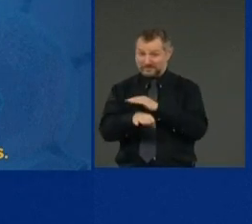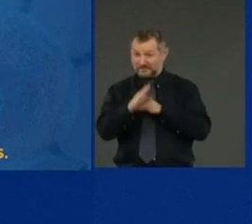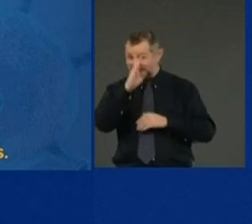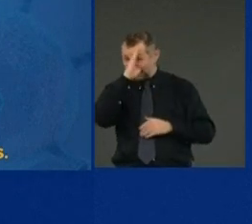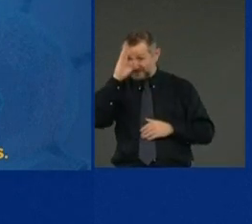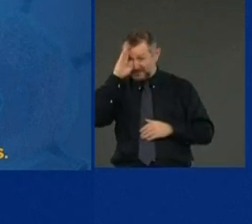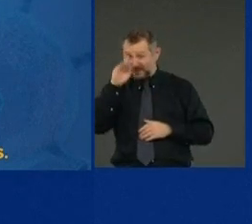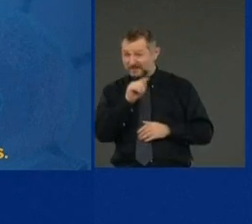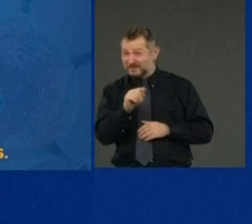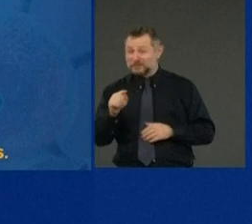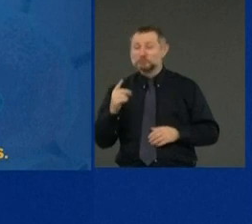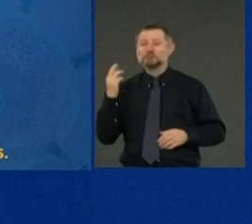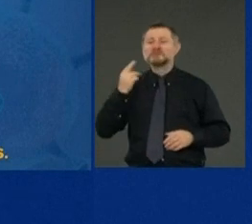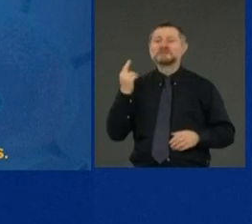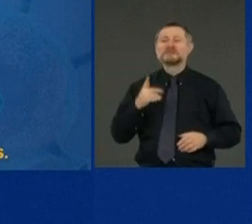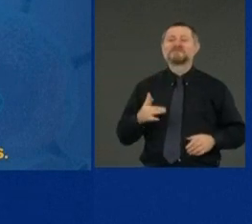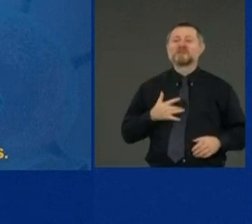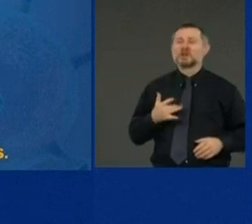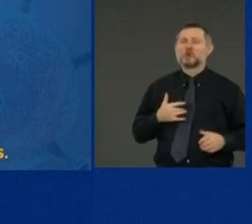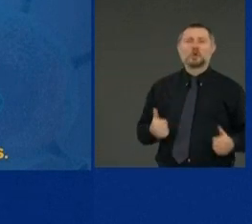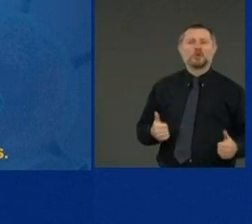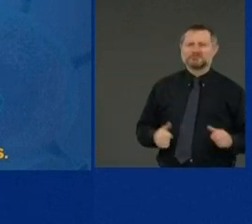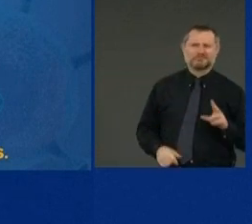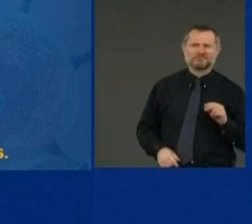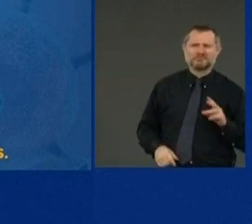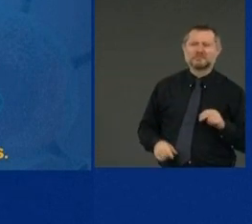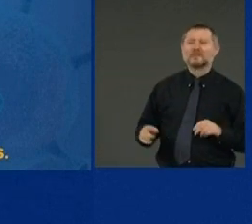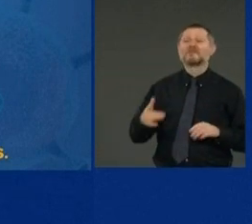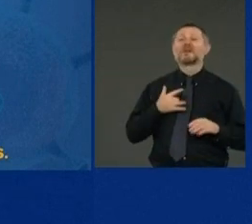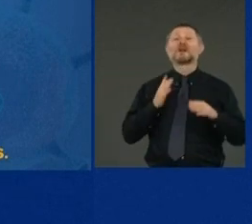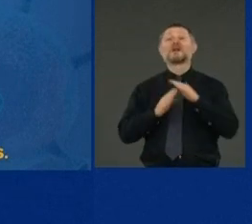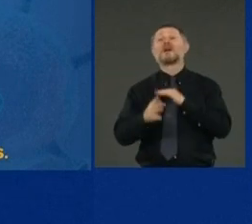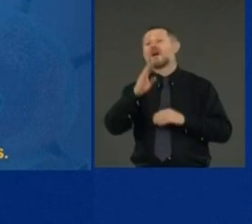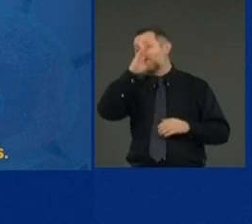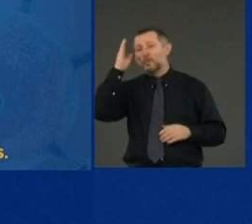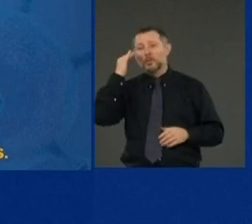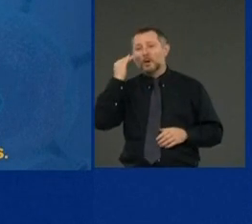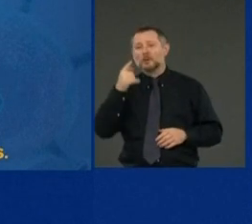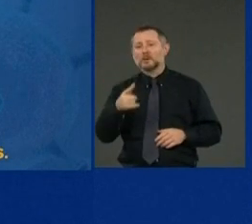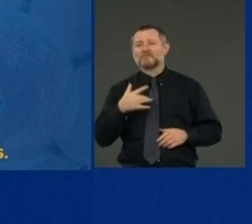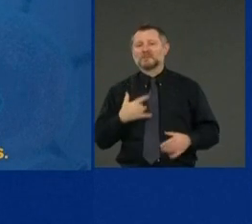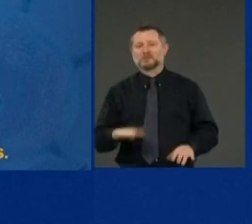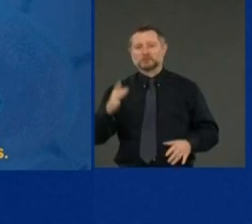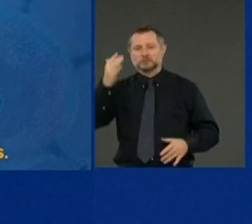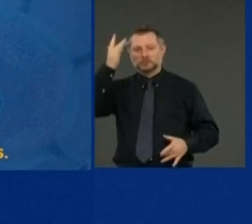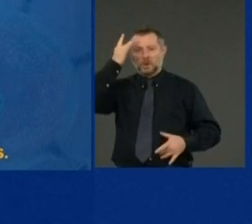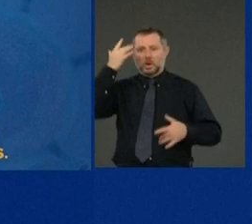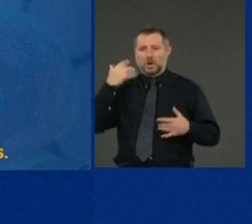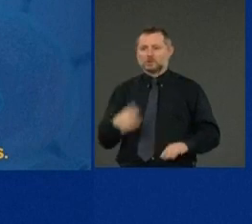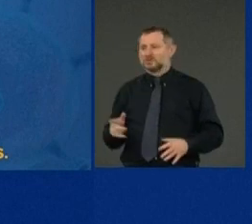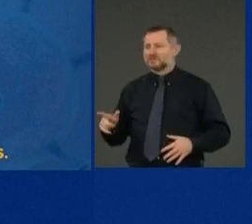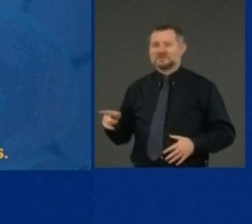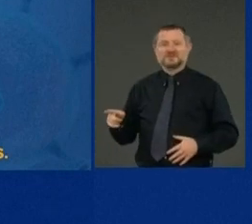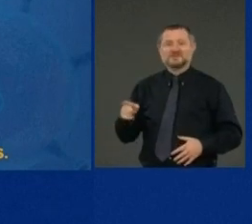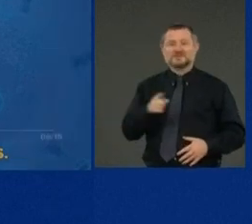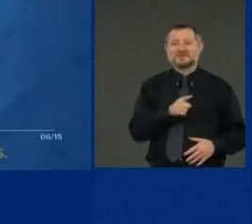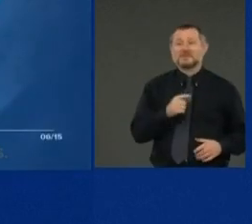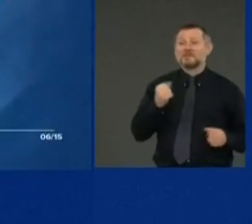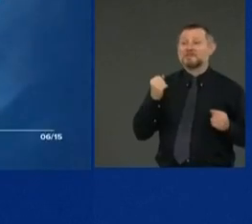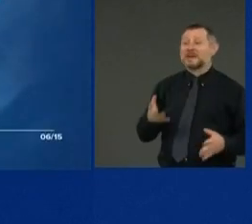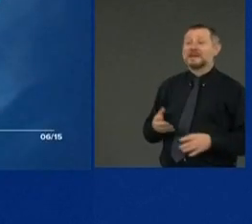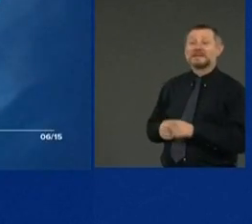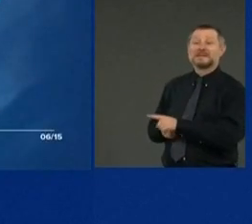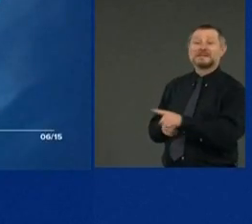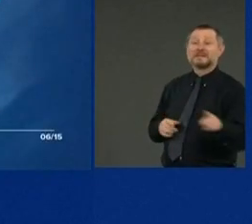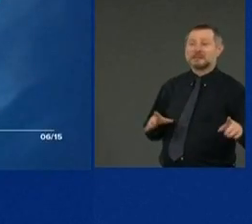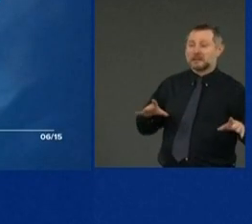well. You walk into a hospital when you're sick. And the number of people who are getting infected and